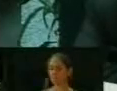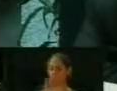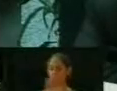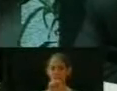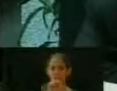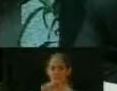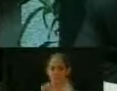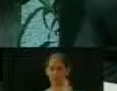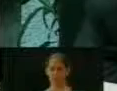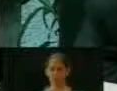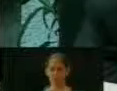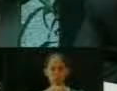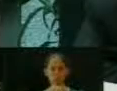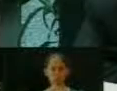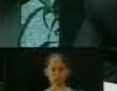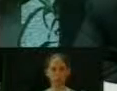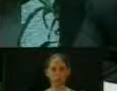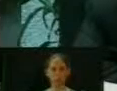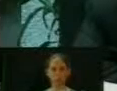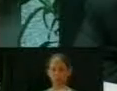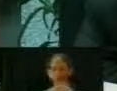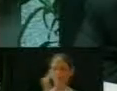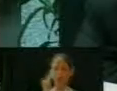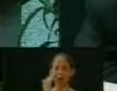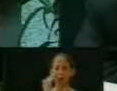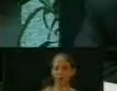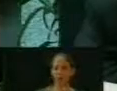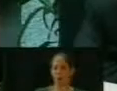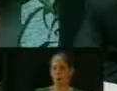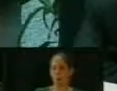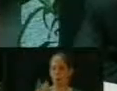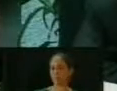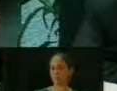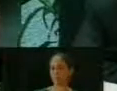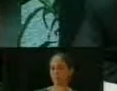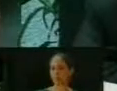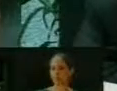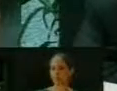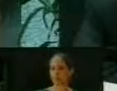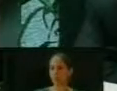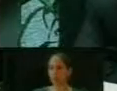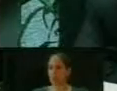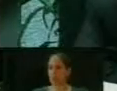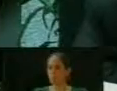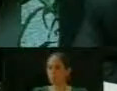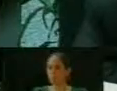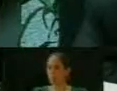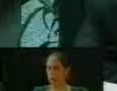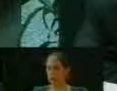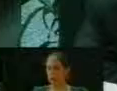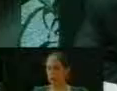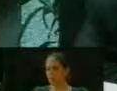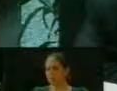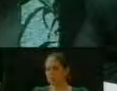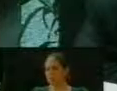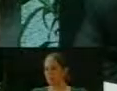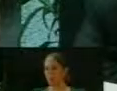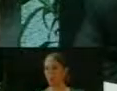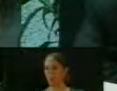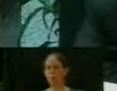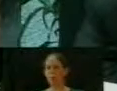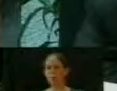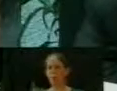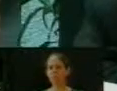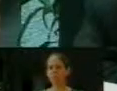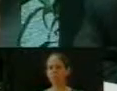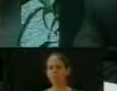would imagine if other counties have adopted policies that are somewhat different from CTAS, their policies